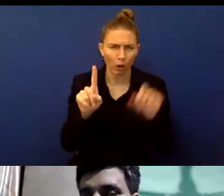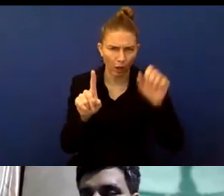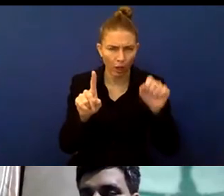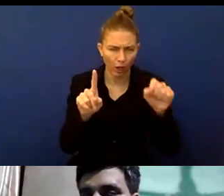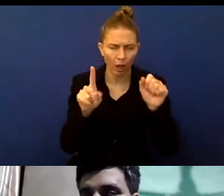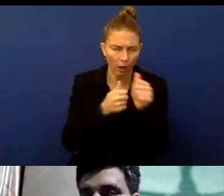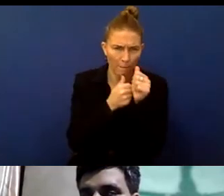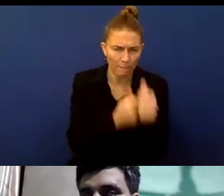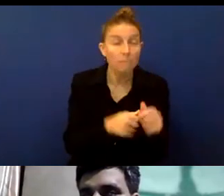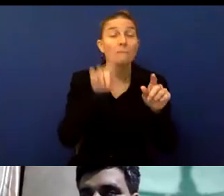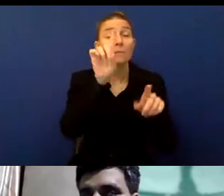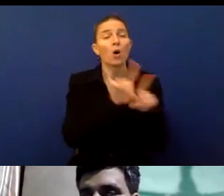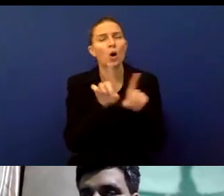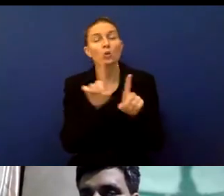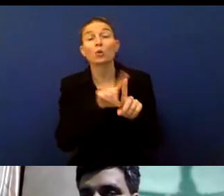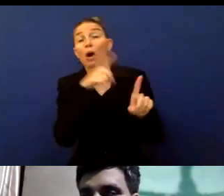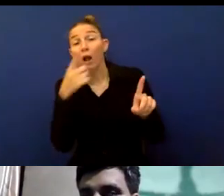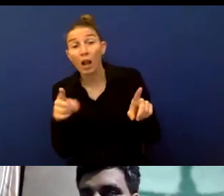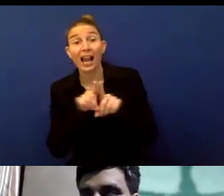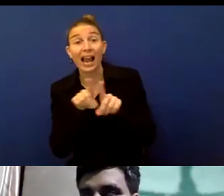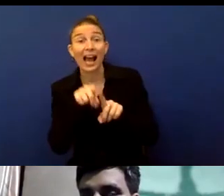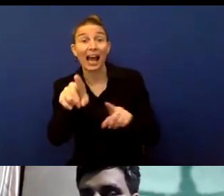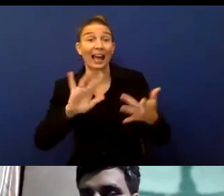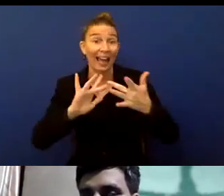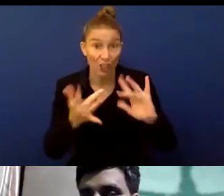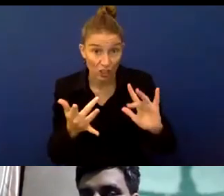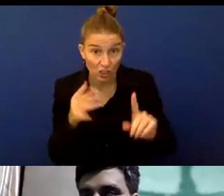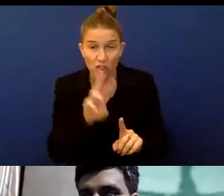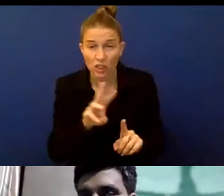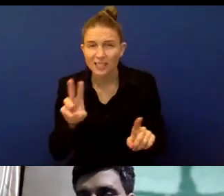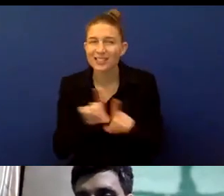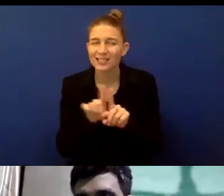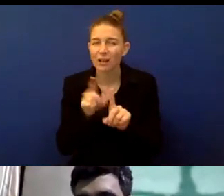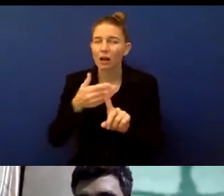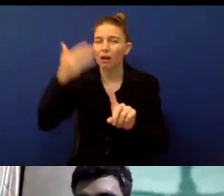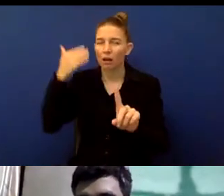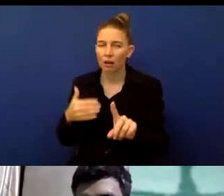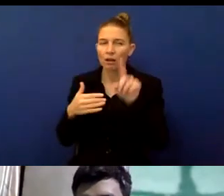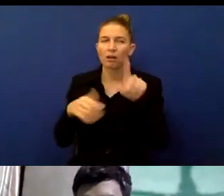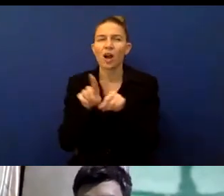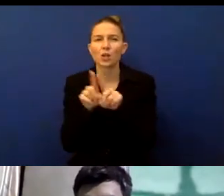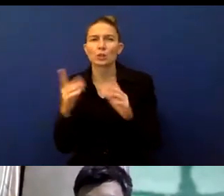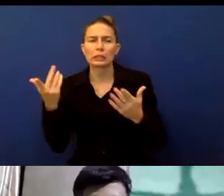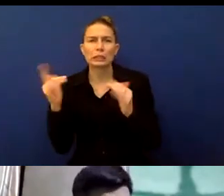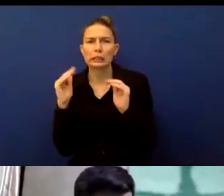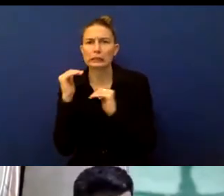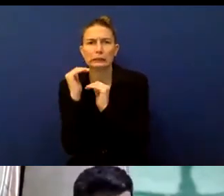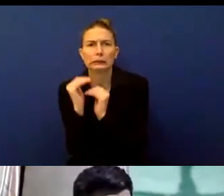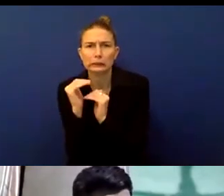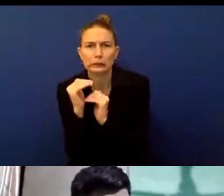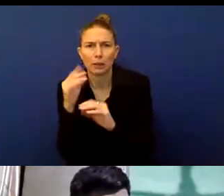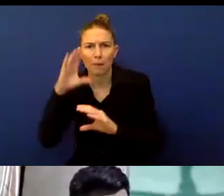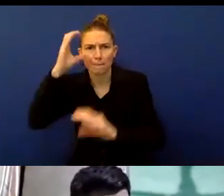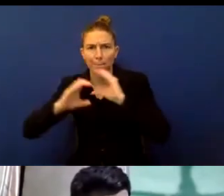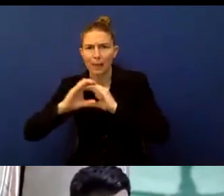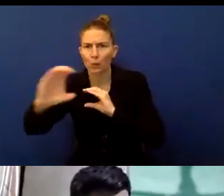at other considerations like the internet, like our other speakers spoke about, like limited bandwidth issues,